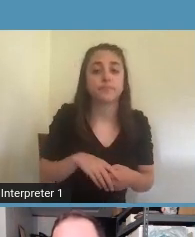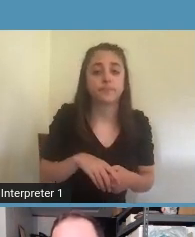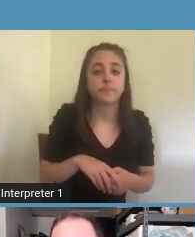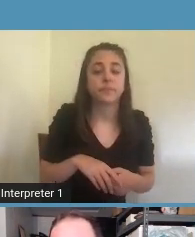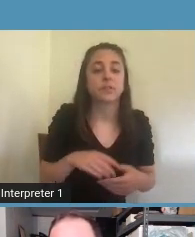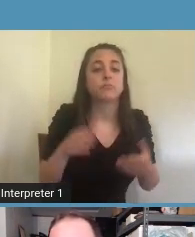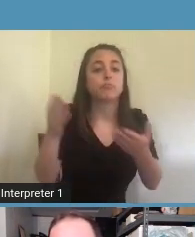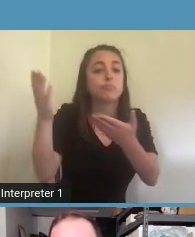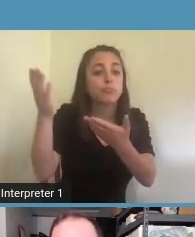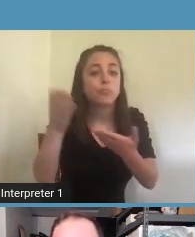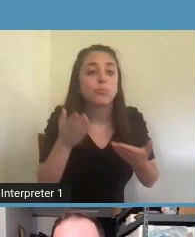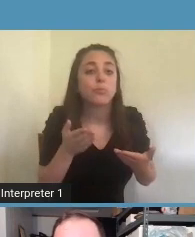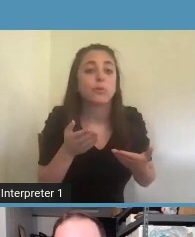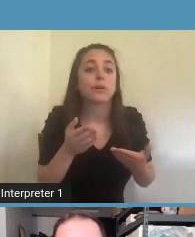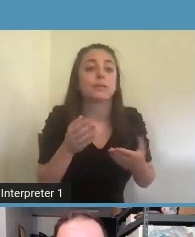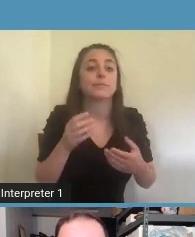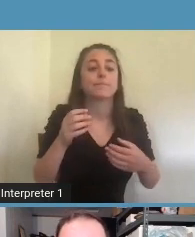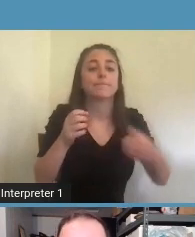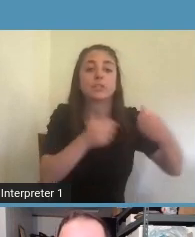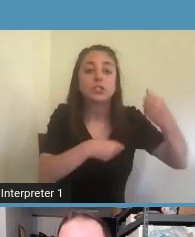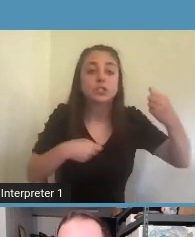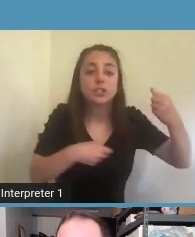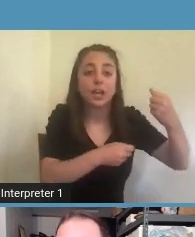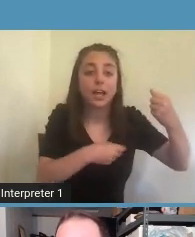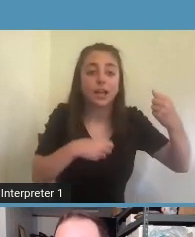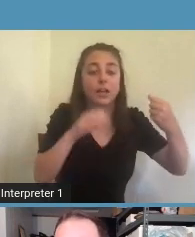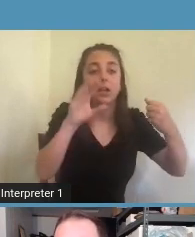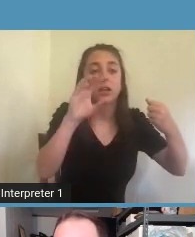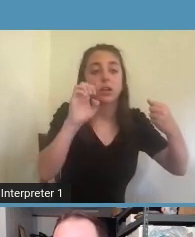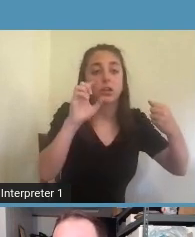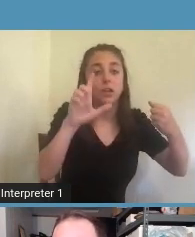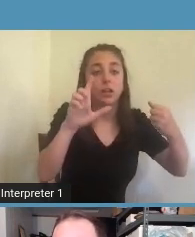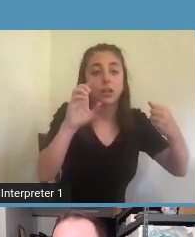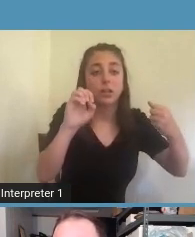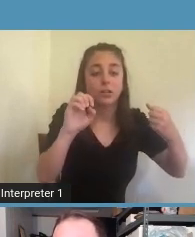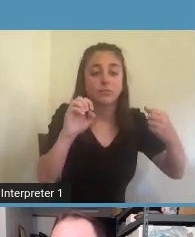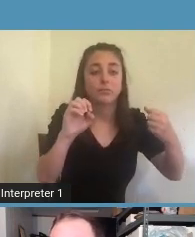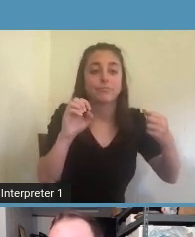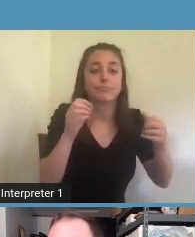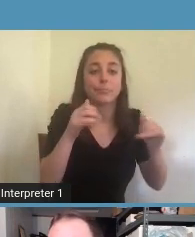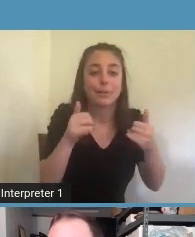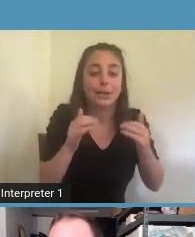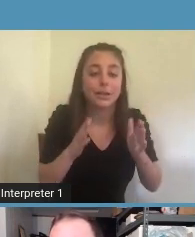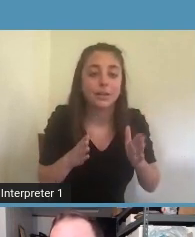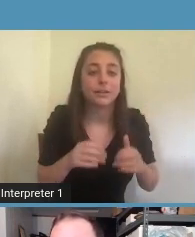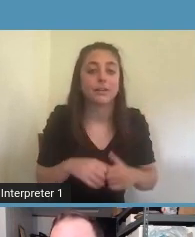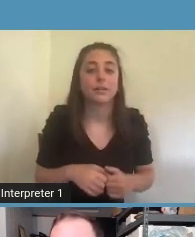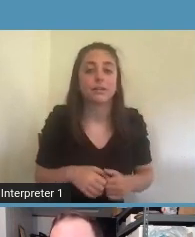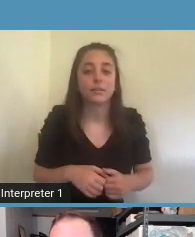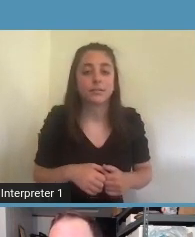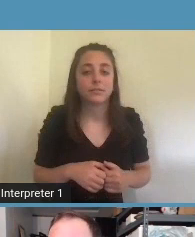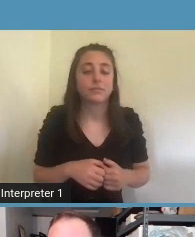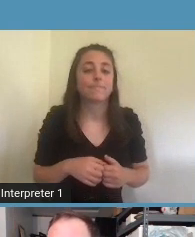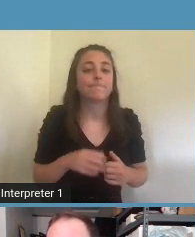brought in a cellist from the North Carolina Symphony, and we had Sandra Dubose as our